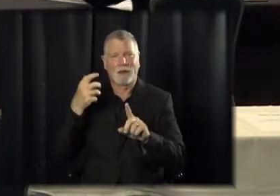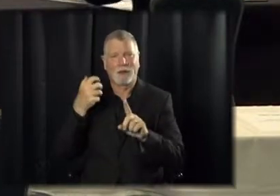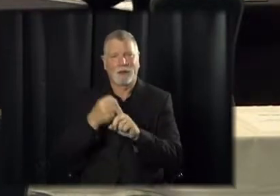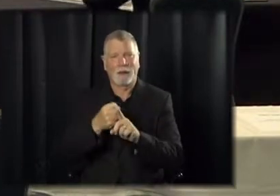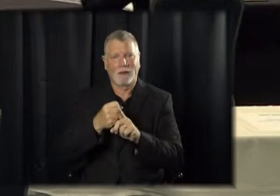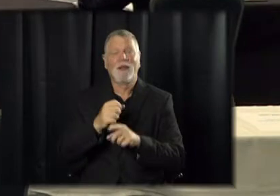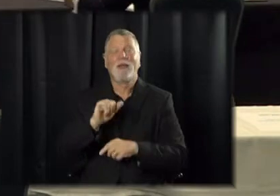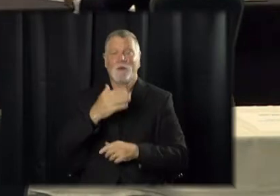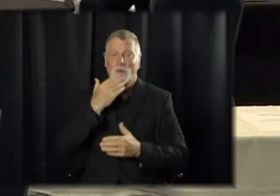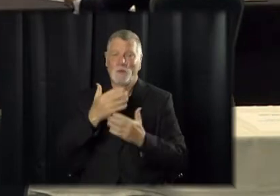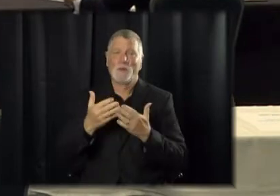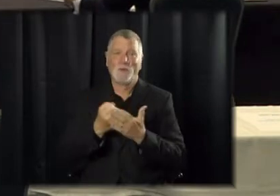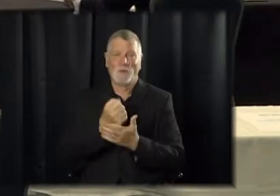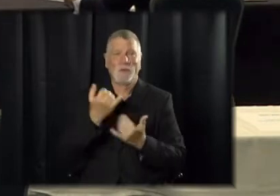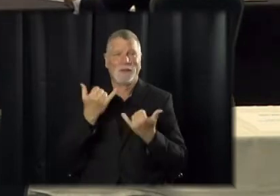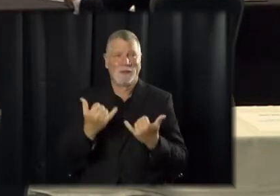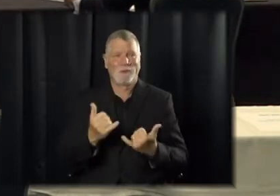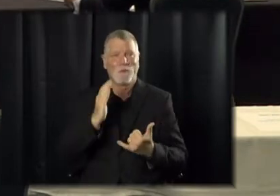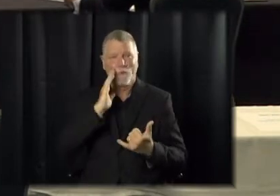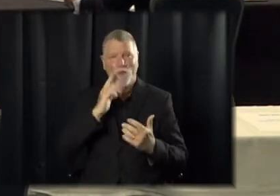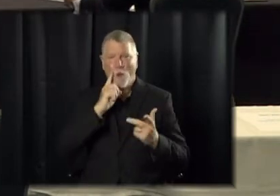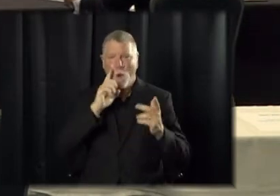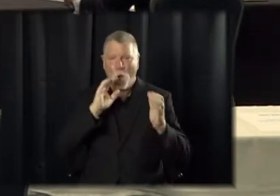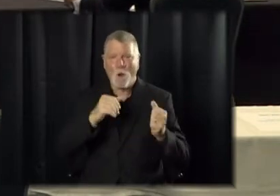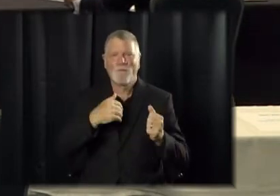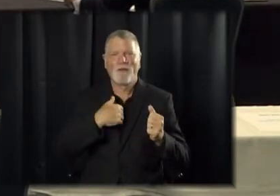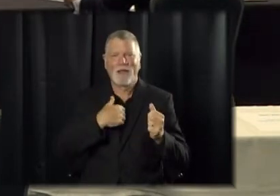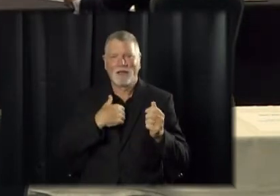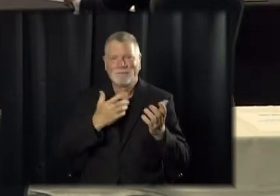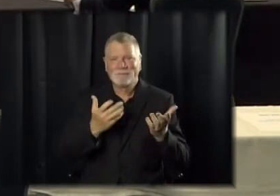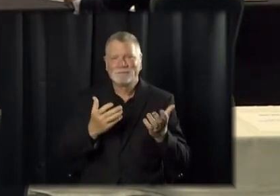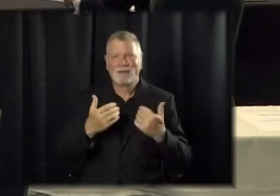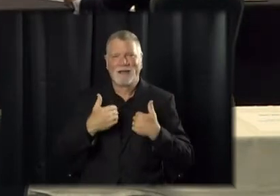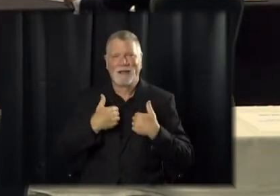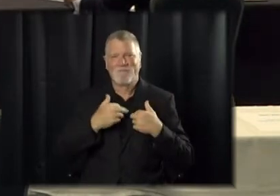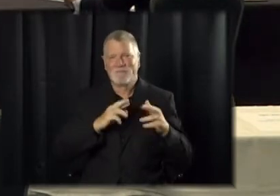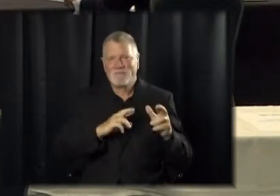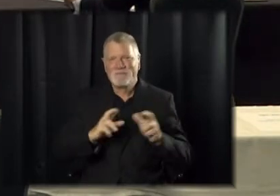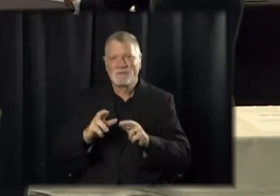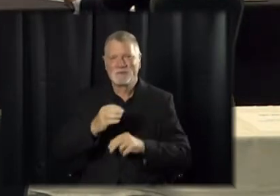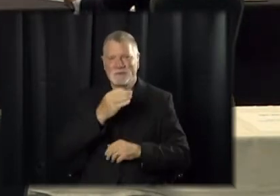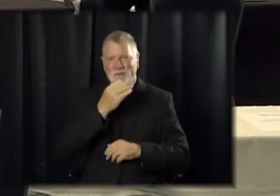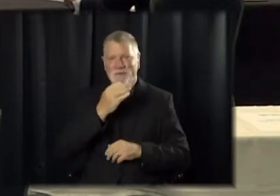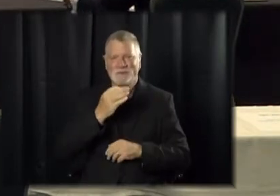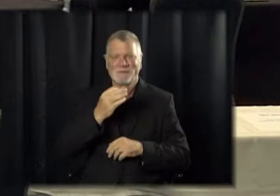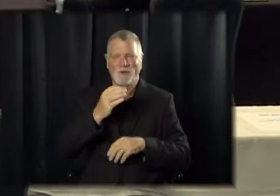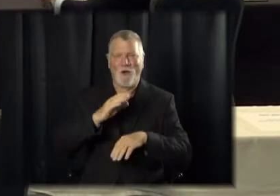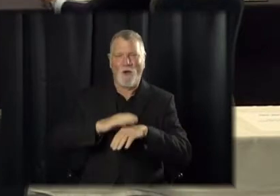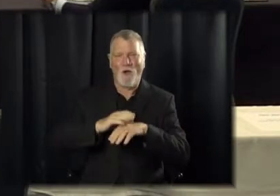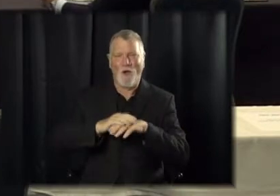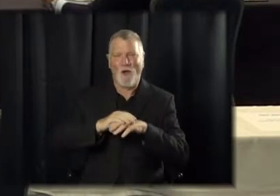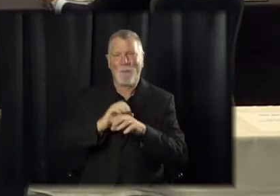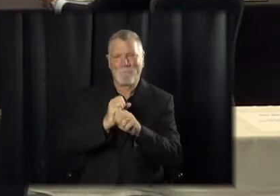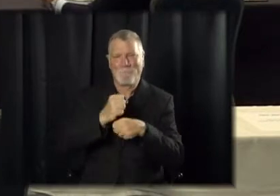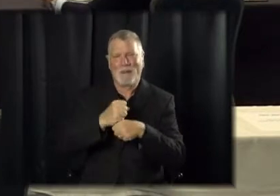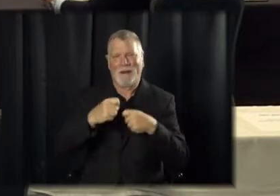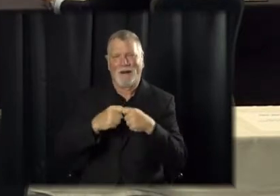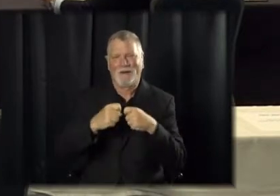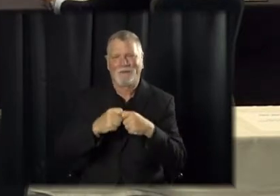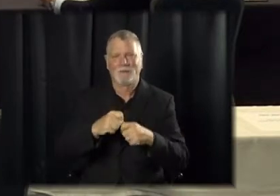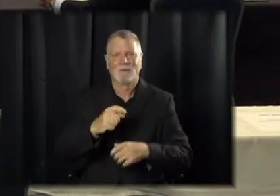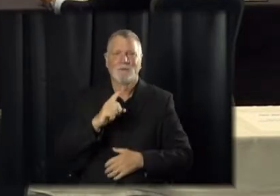good news that we will hopefully be on a path to have it back online again. It's a